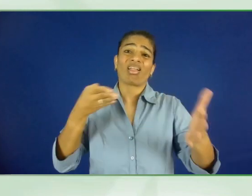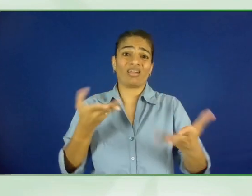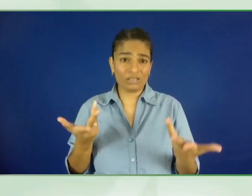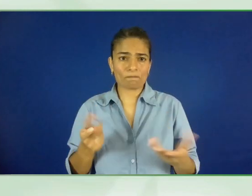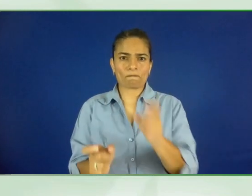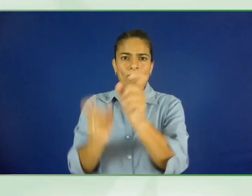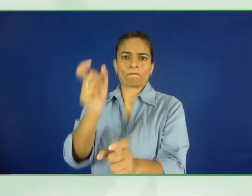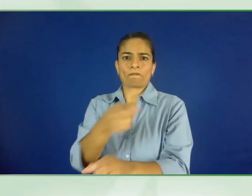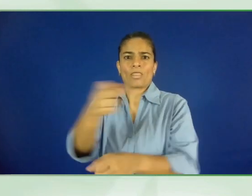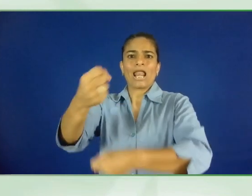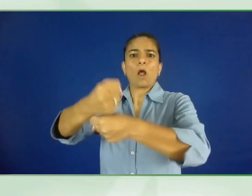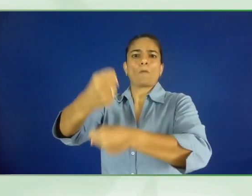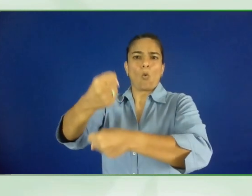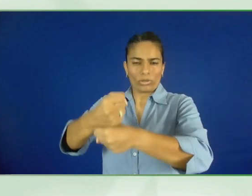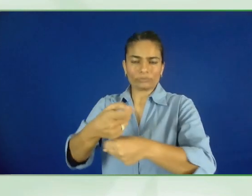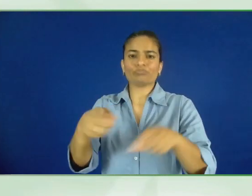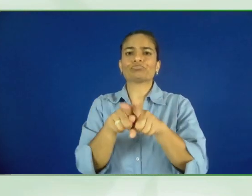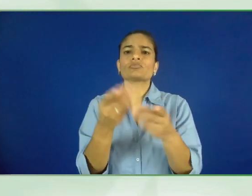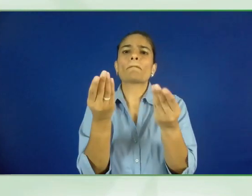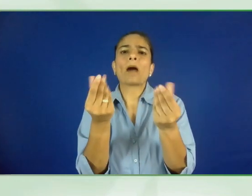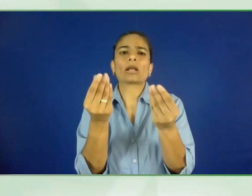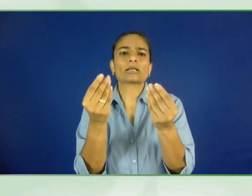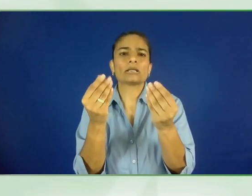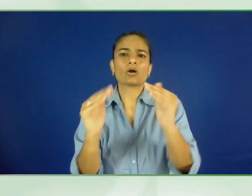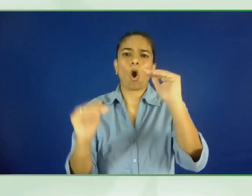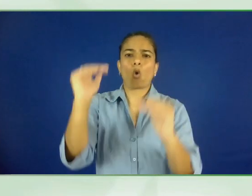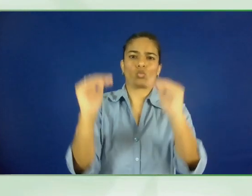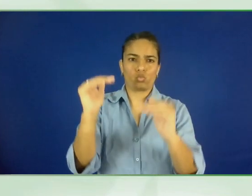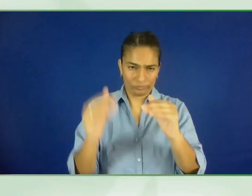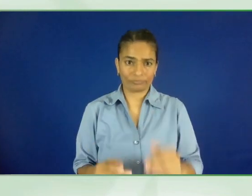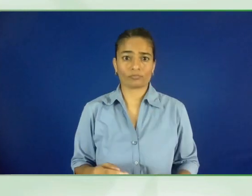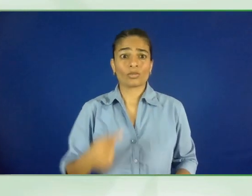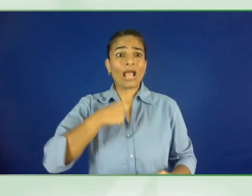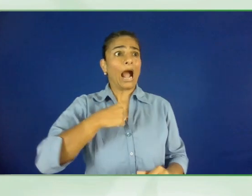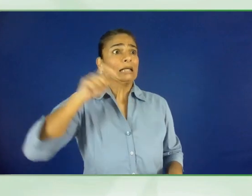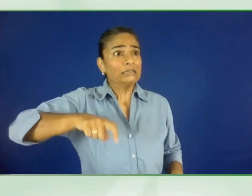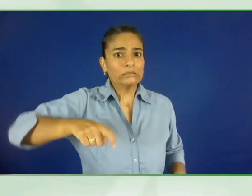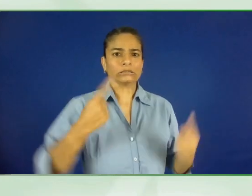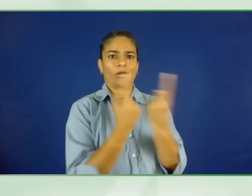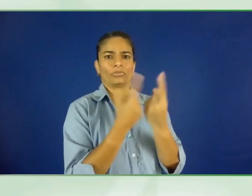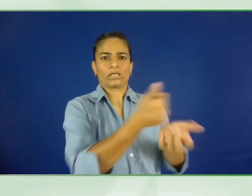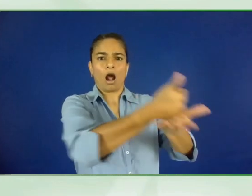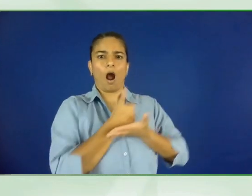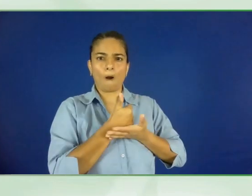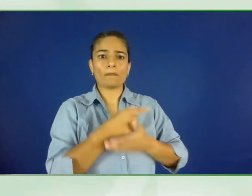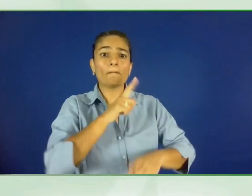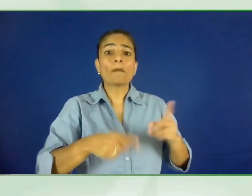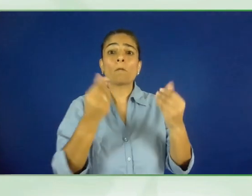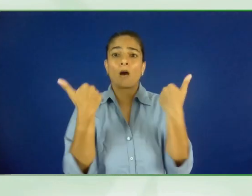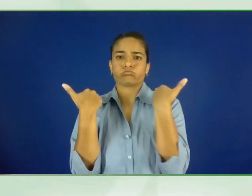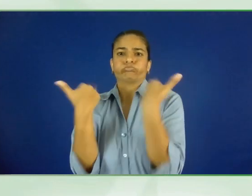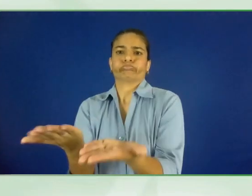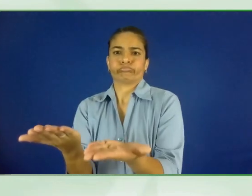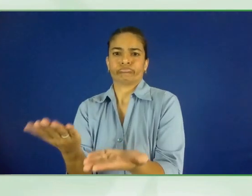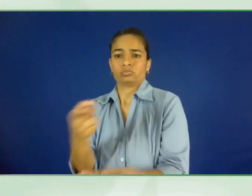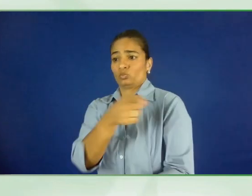to avoid making accommodation and to shift the responsibility onto other actors. In